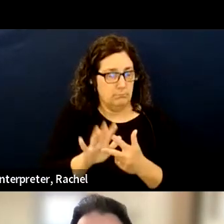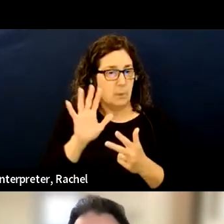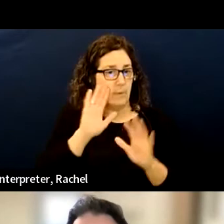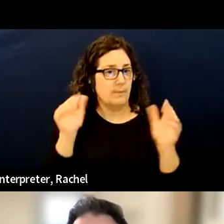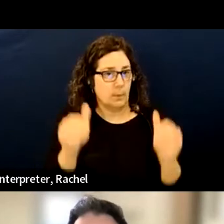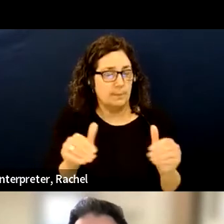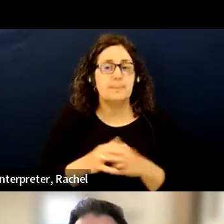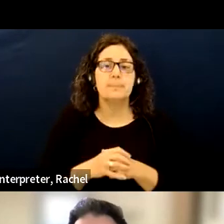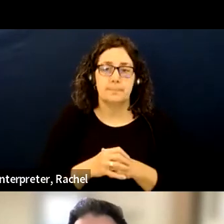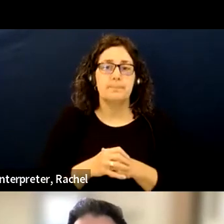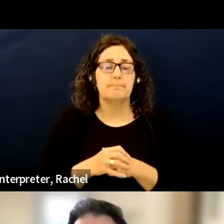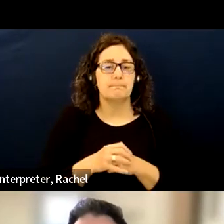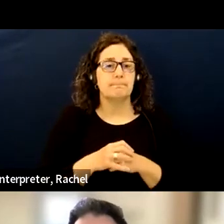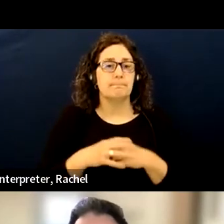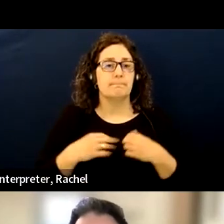to start with.